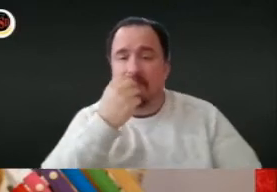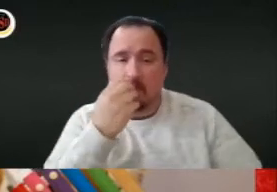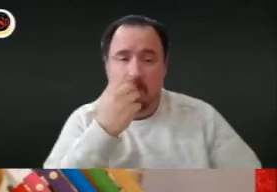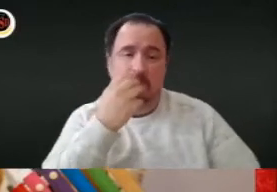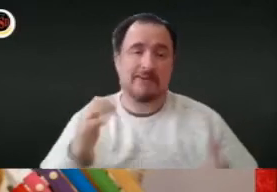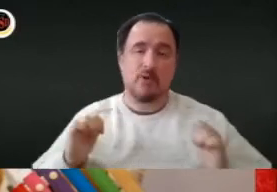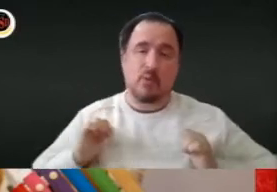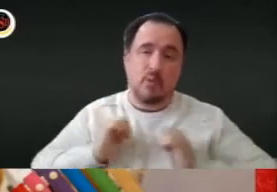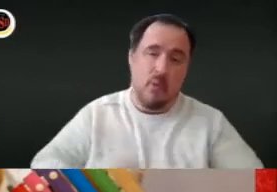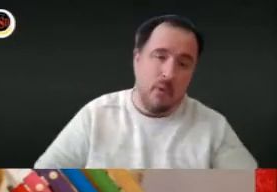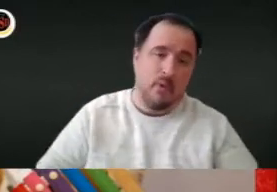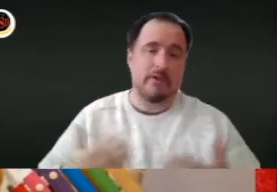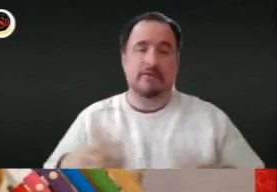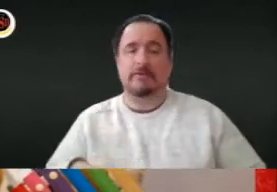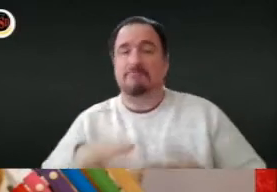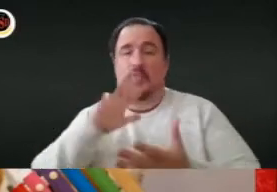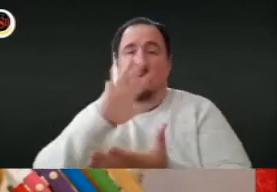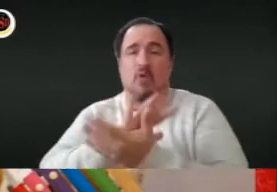food, coats,